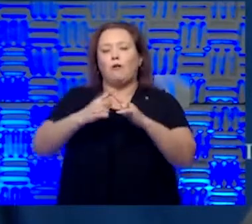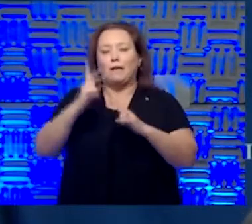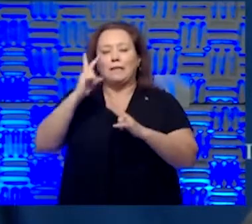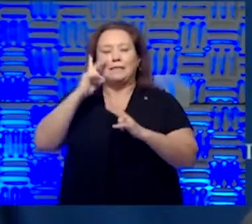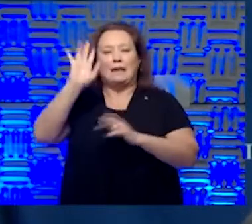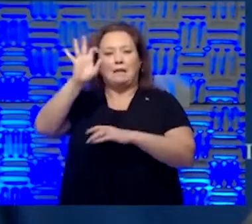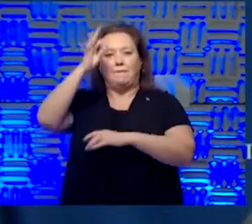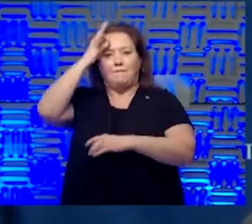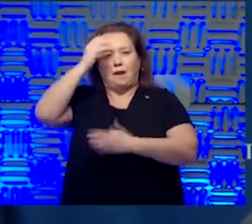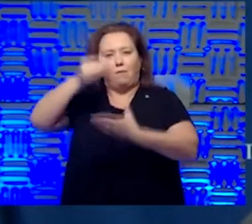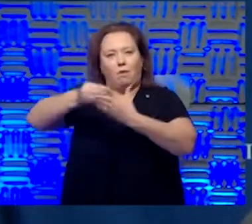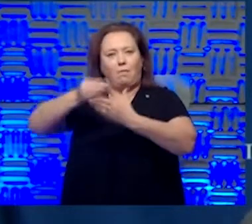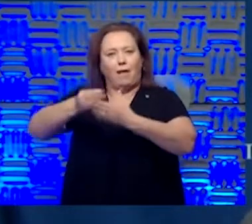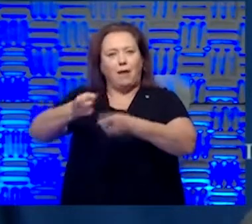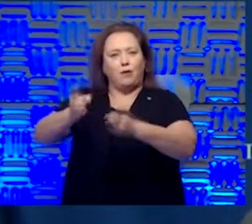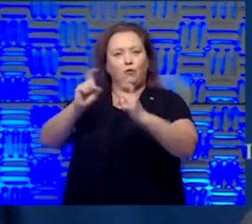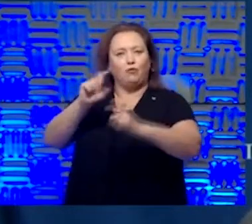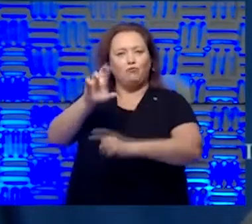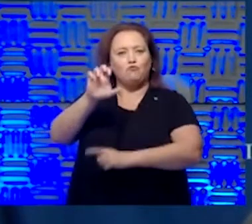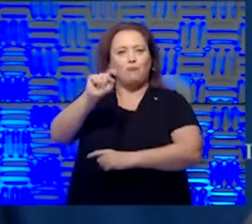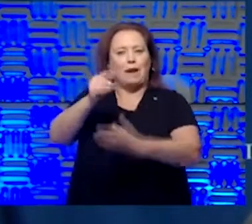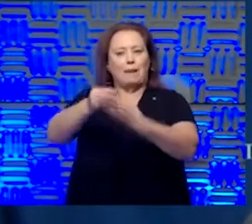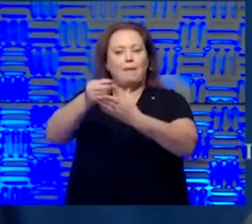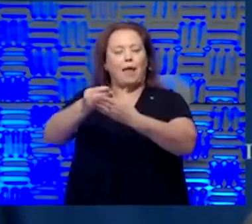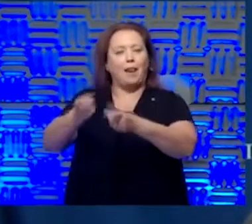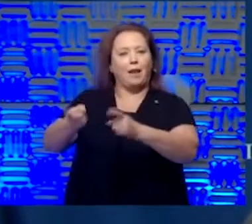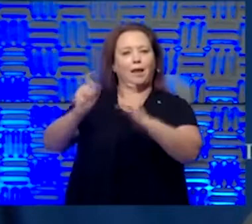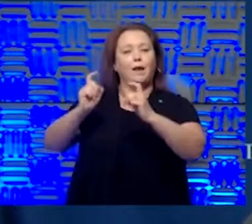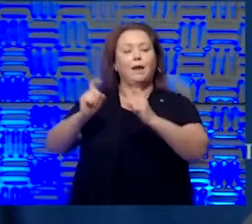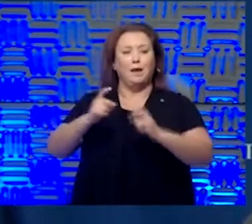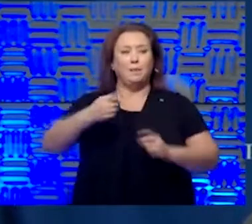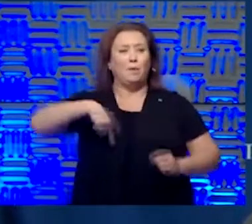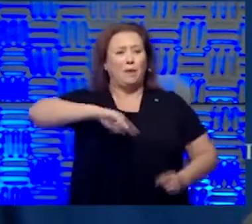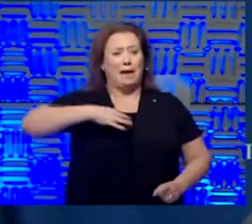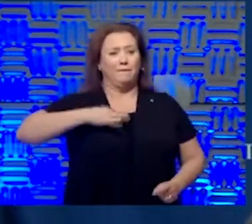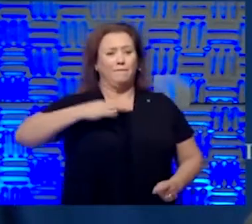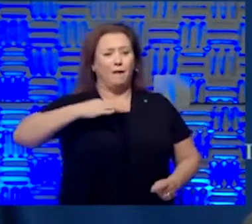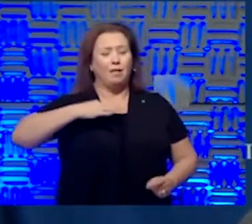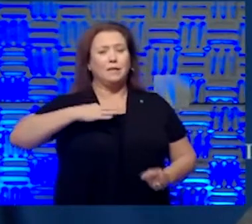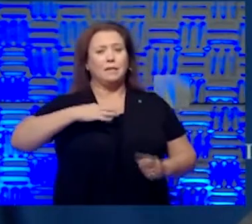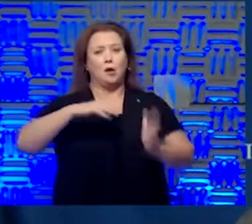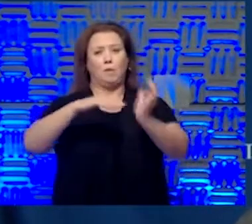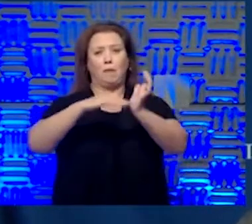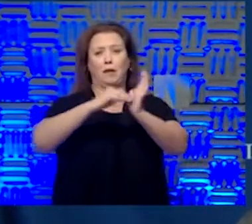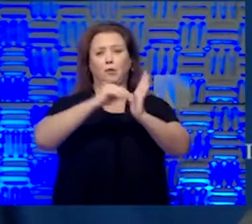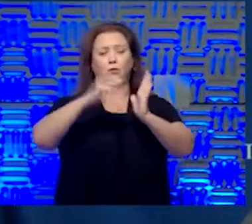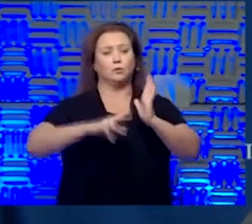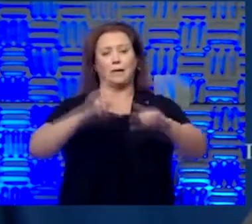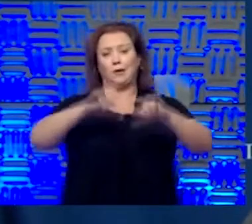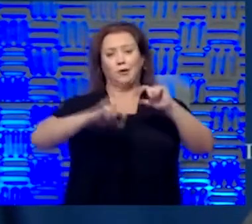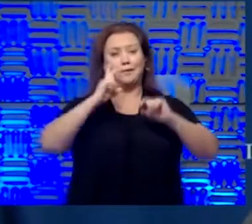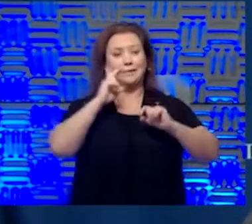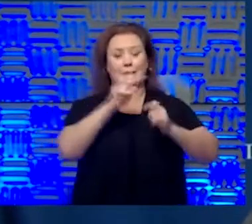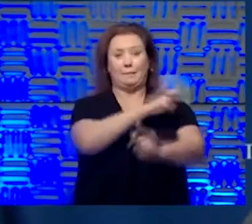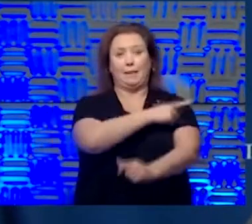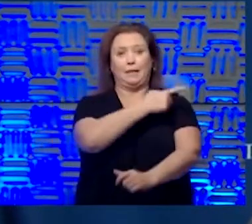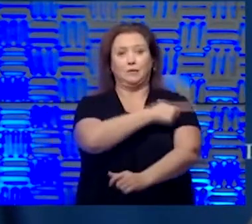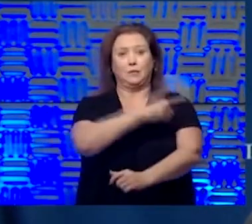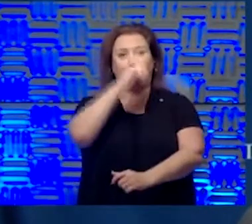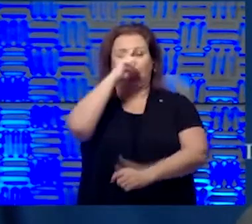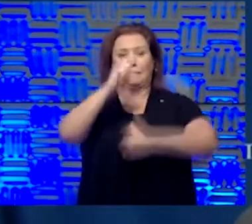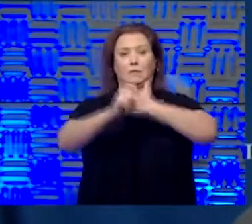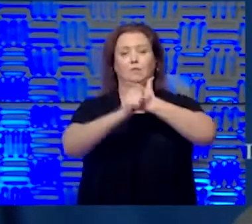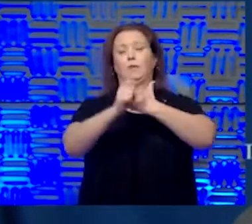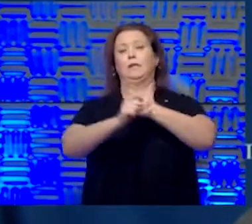foundations, as really the whole region is. But we had this volunteer force of medical students that couldn't see patients here anyway because of the